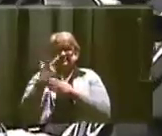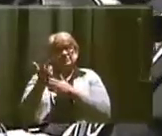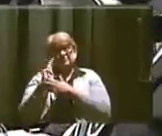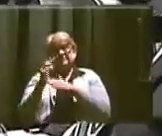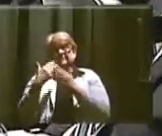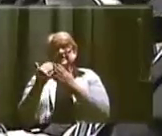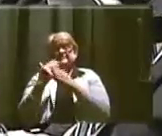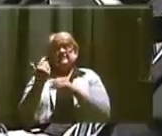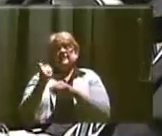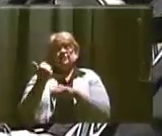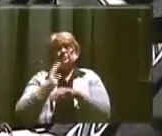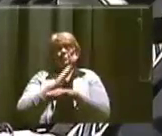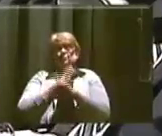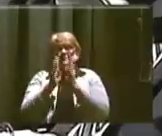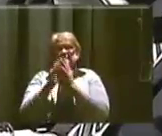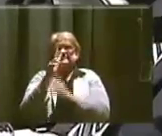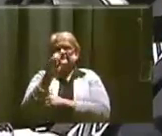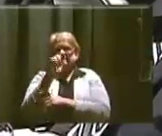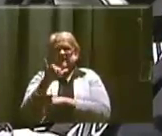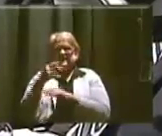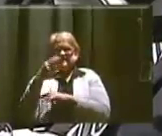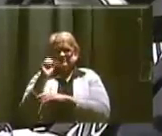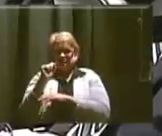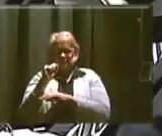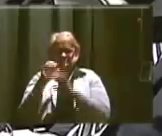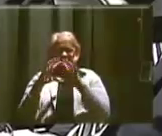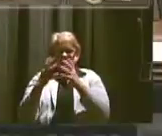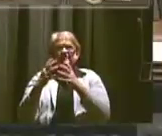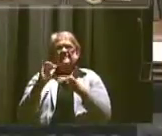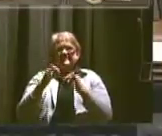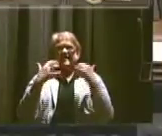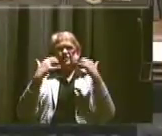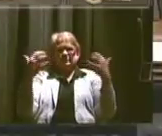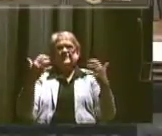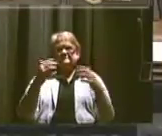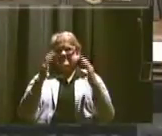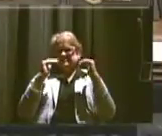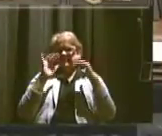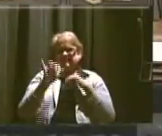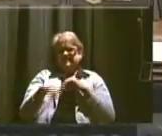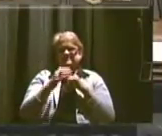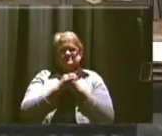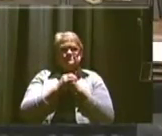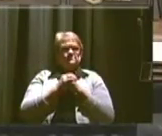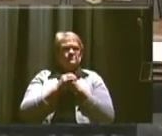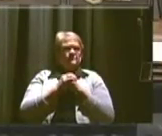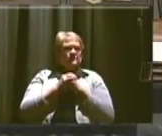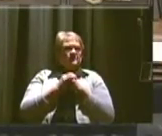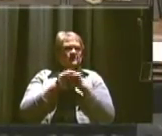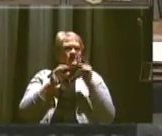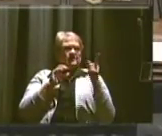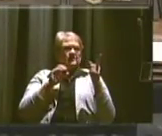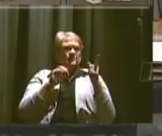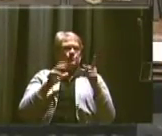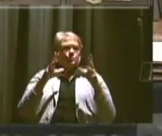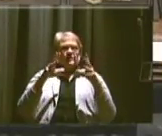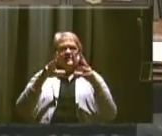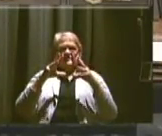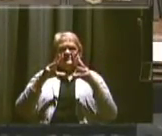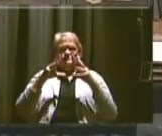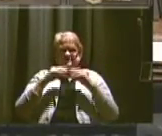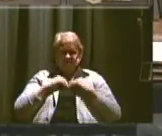Absolutely. Not quite. Okay. Steph. Okay. We had received the report about the SRO